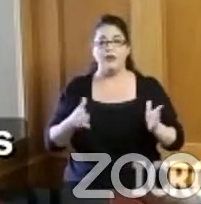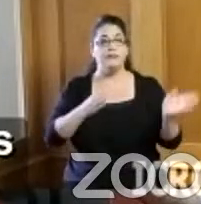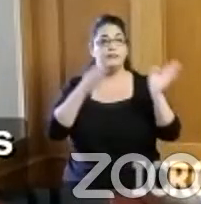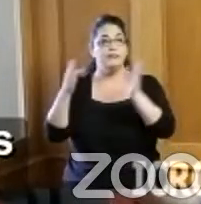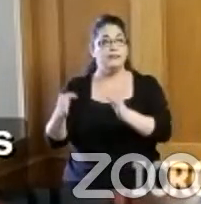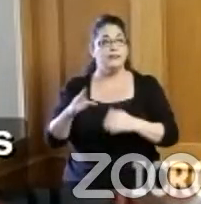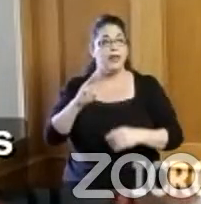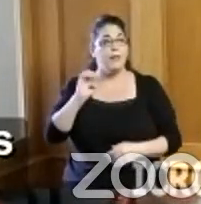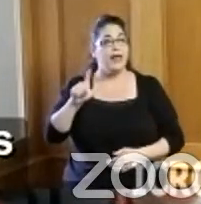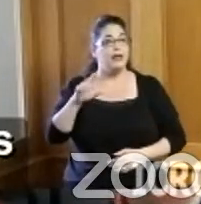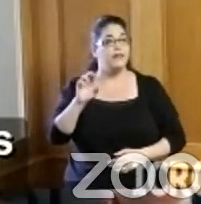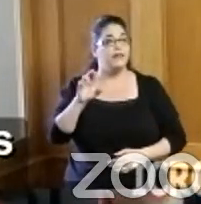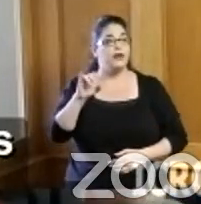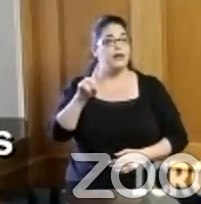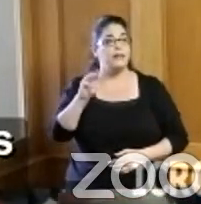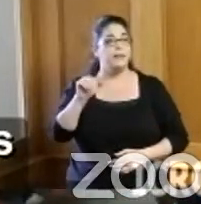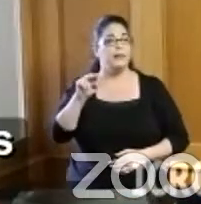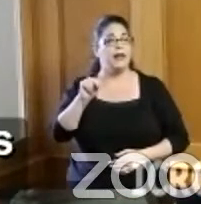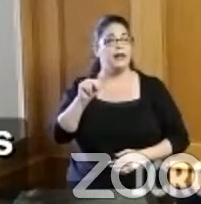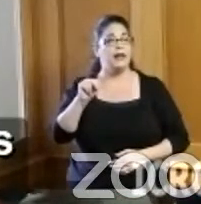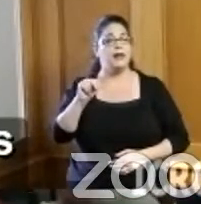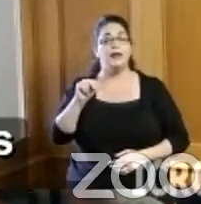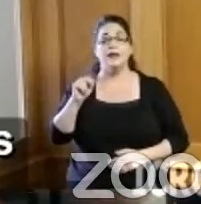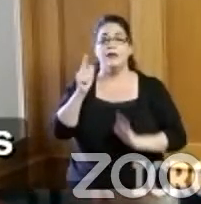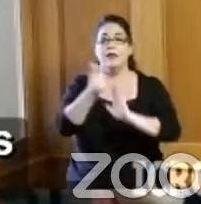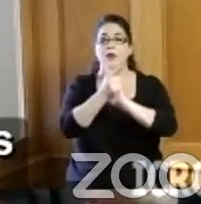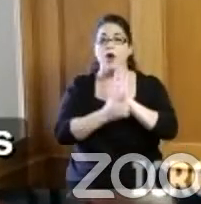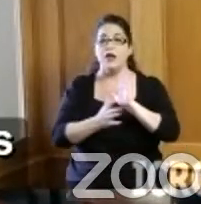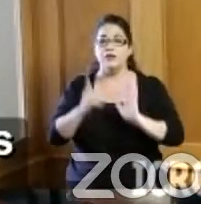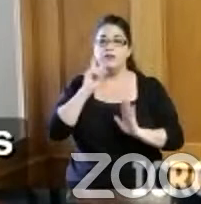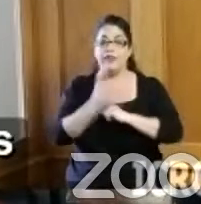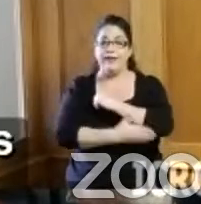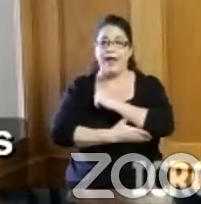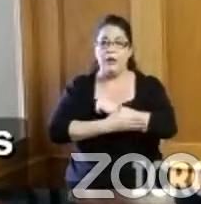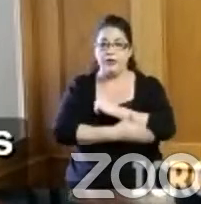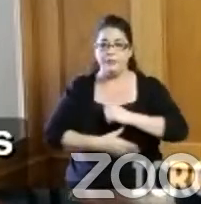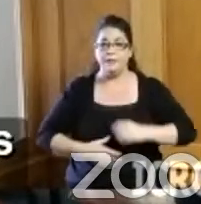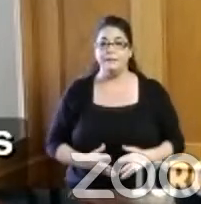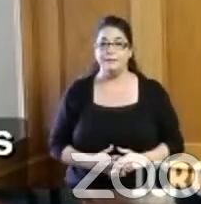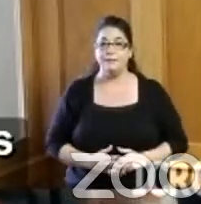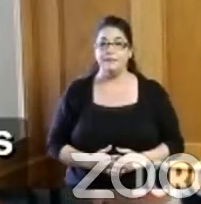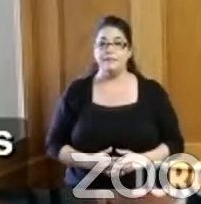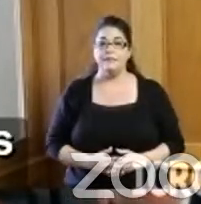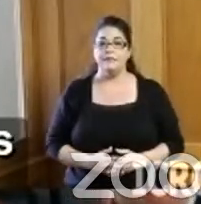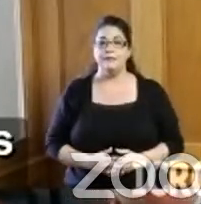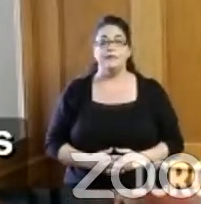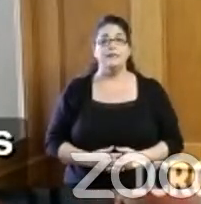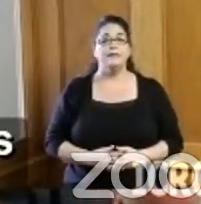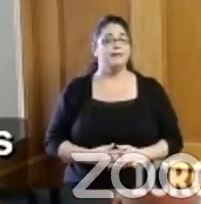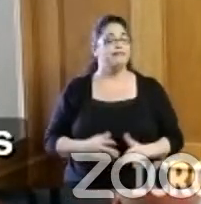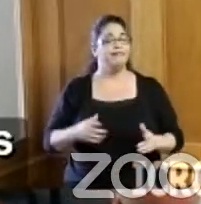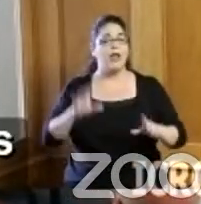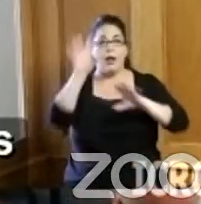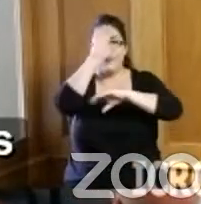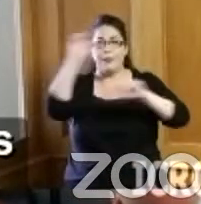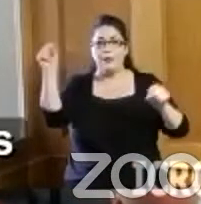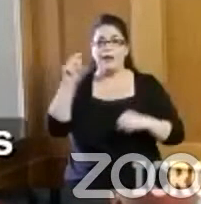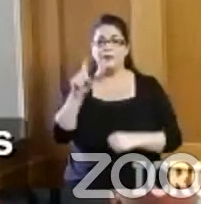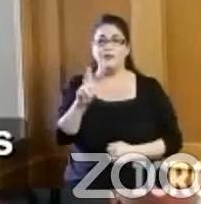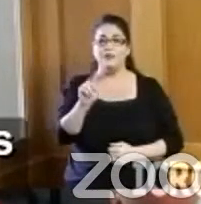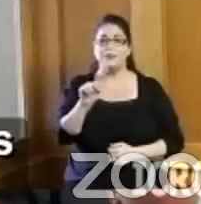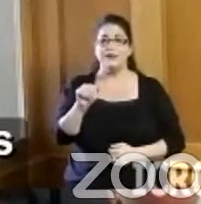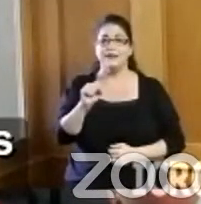Michael Friedman, Hamilton County Prosecutor's Office. Thank you all so much. We will proceed. I was looking at my notes that I had,